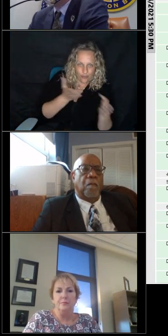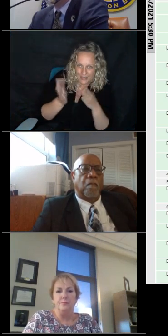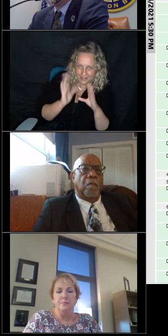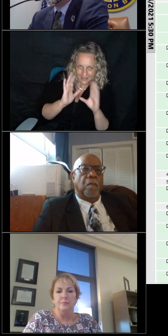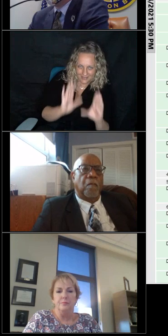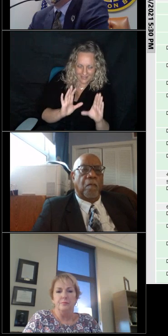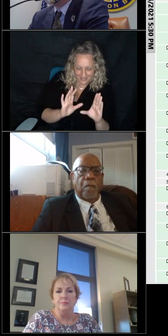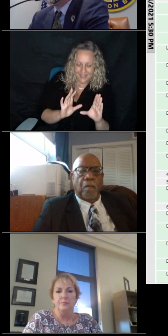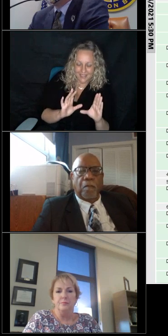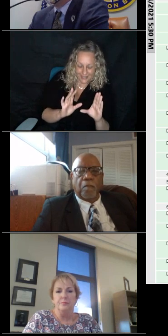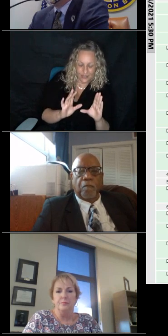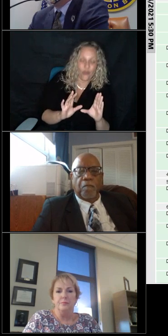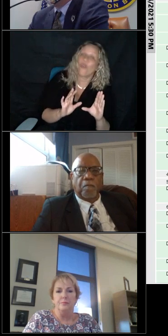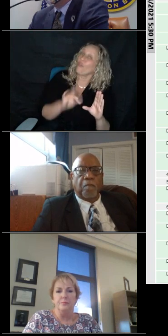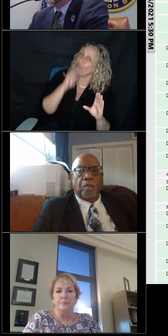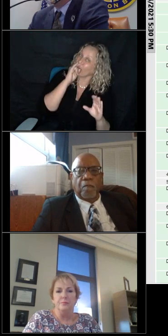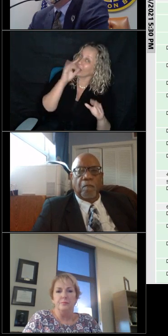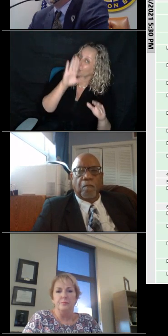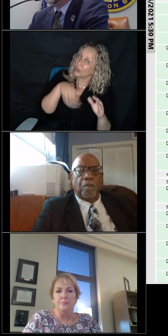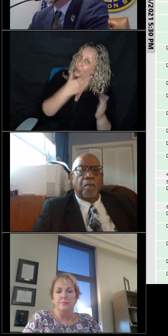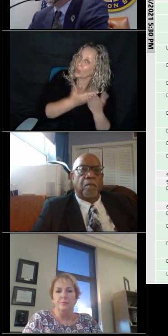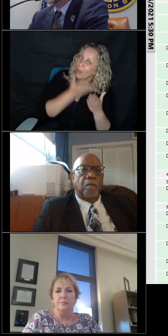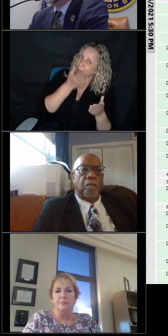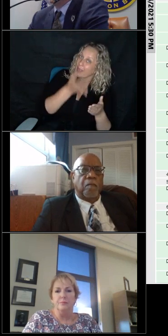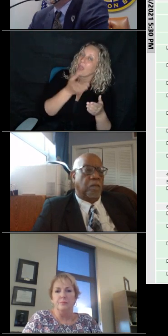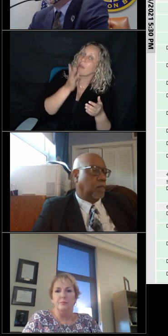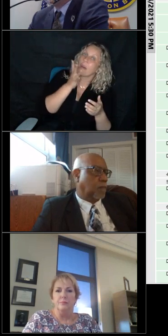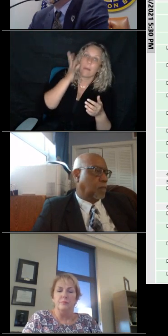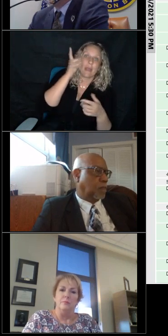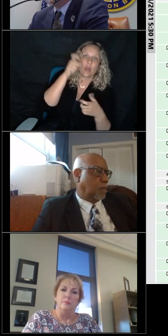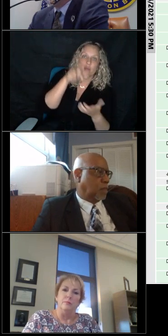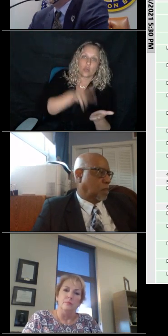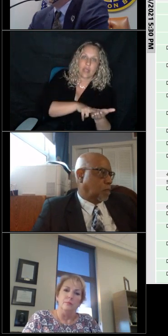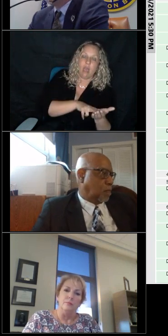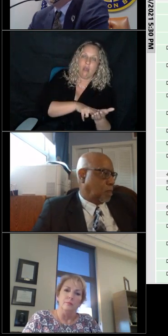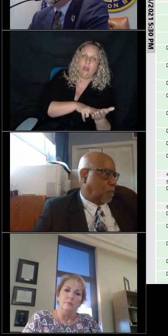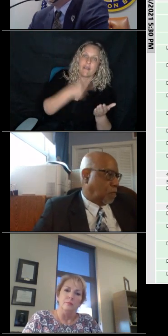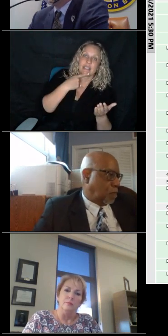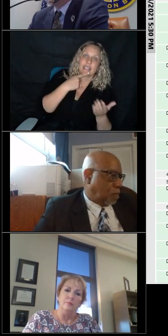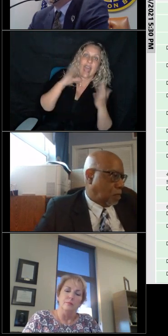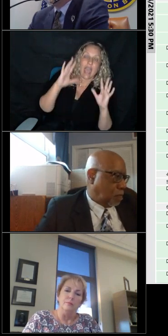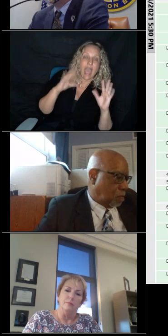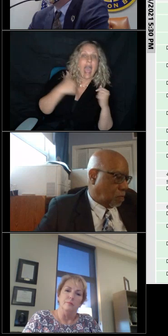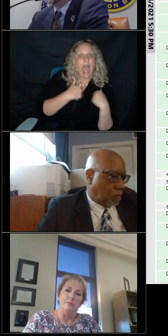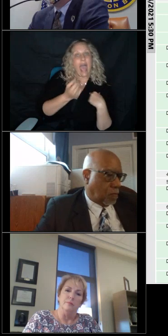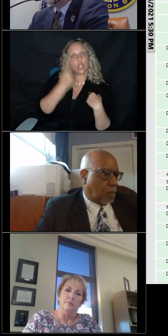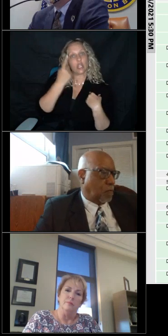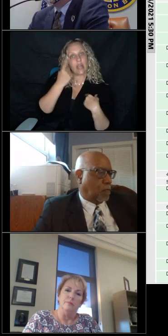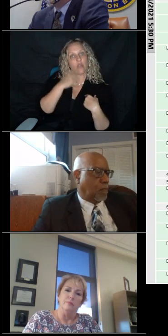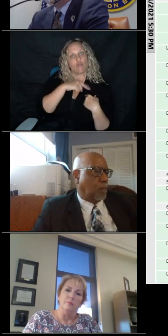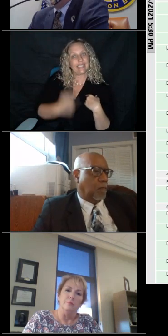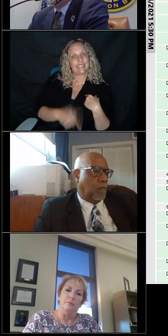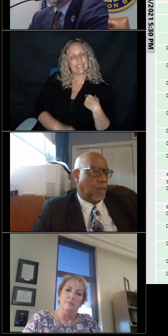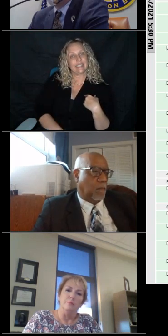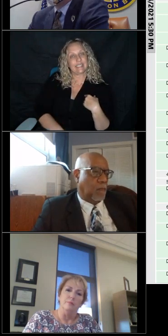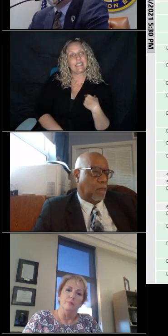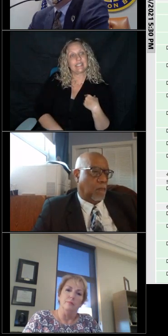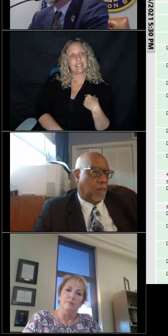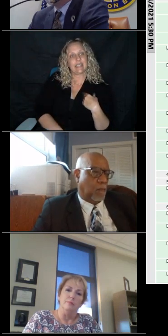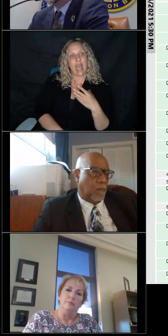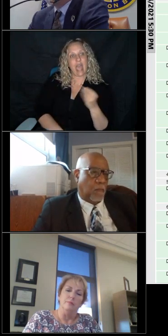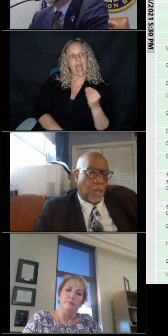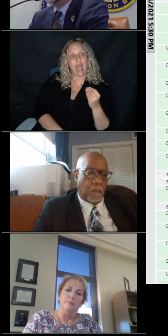so that in order for kids to come there, their parents will have to sign off and saying, hey, I understand the risks,